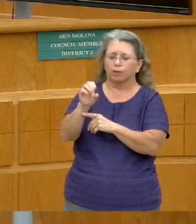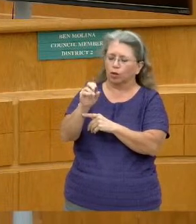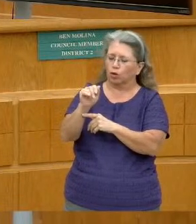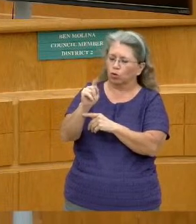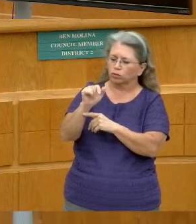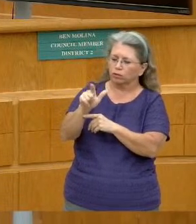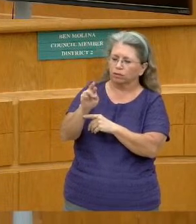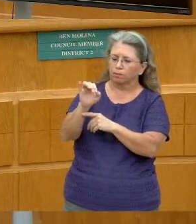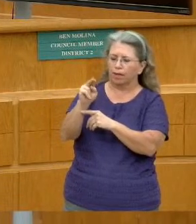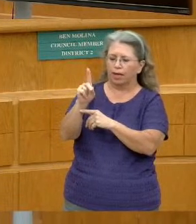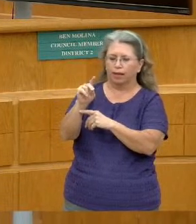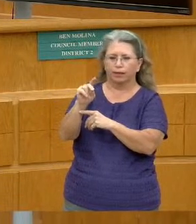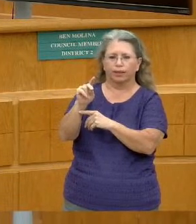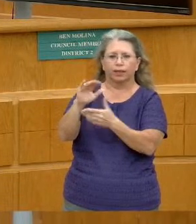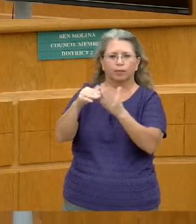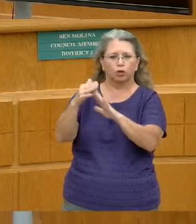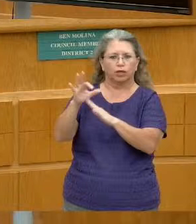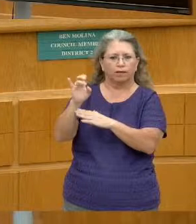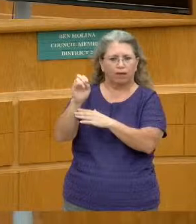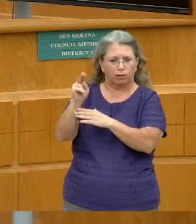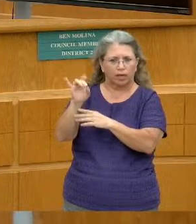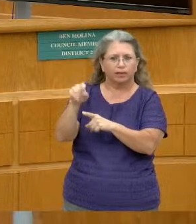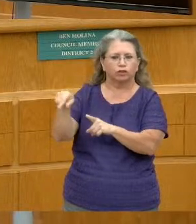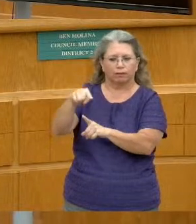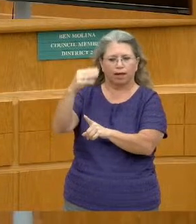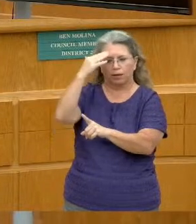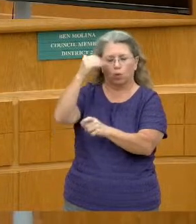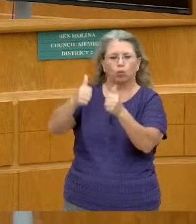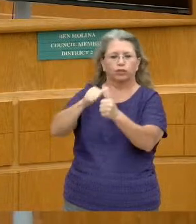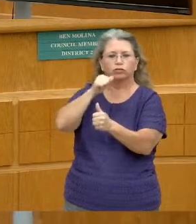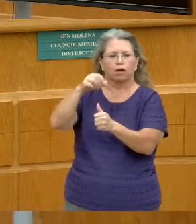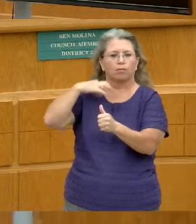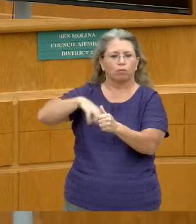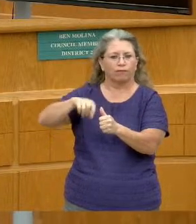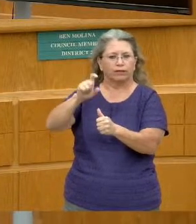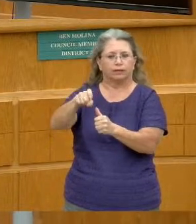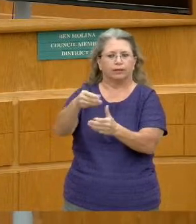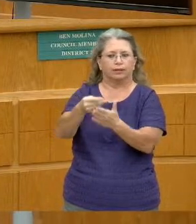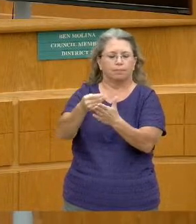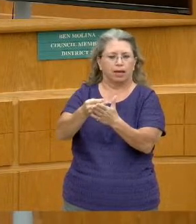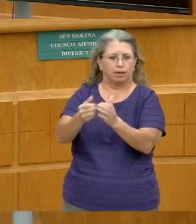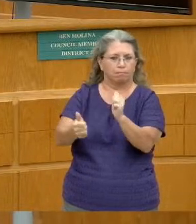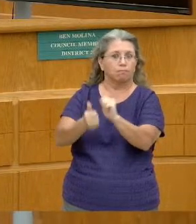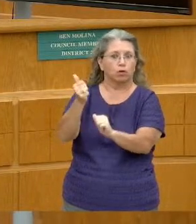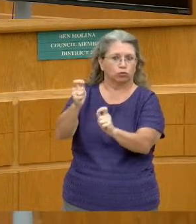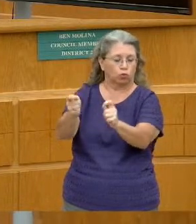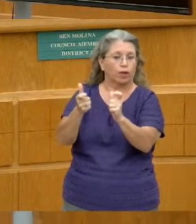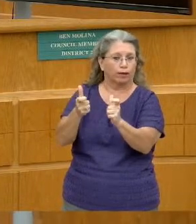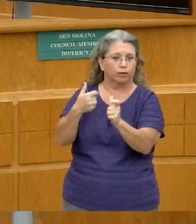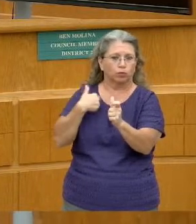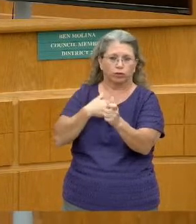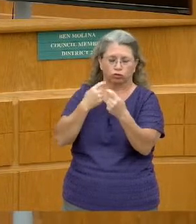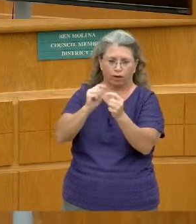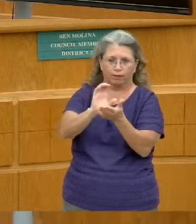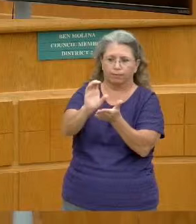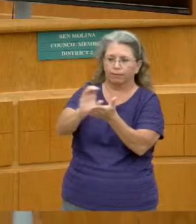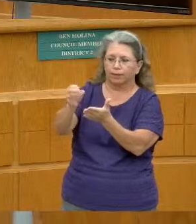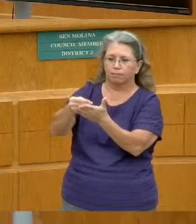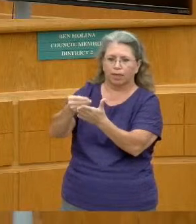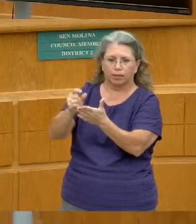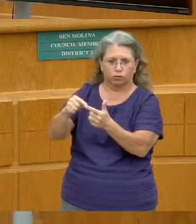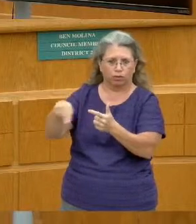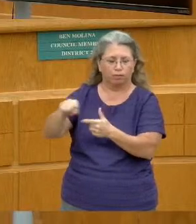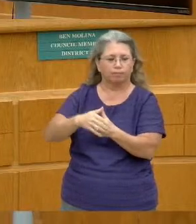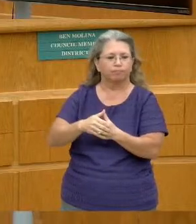the help the most, the quickest, and we're trying to get those funds to them. I'm still getting some calls, and evidently the